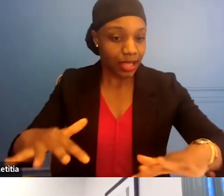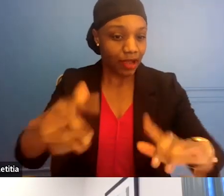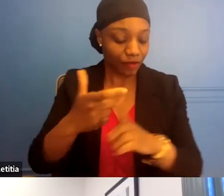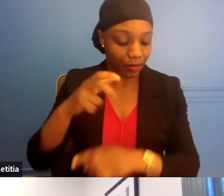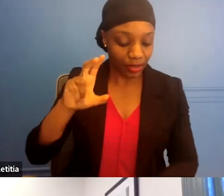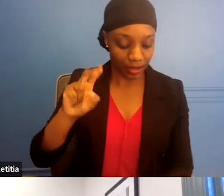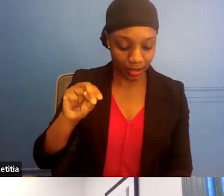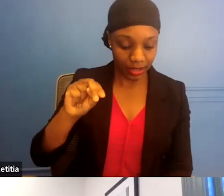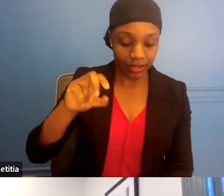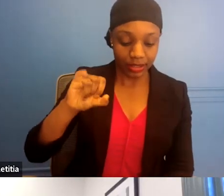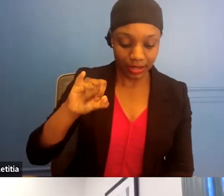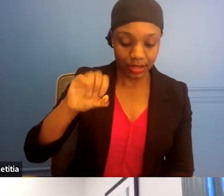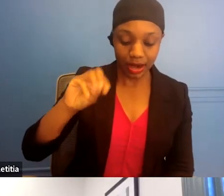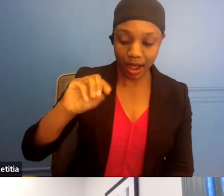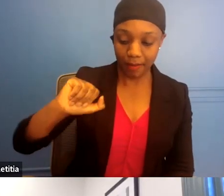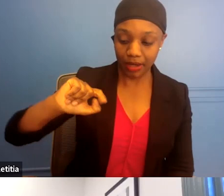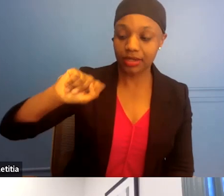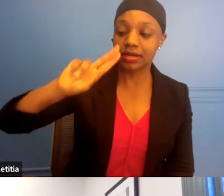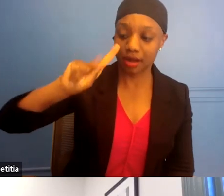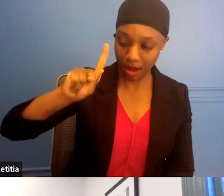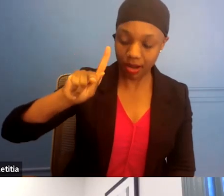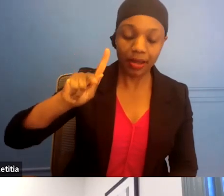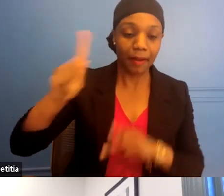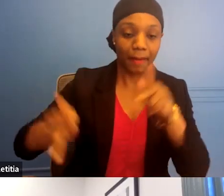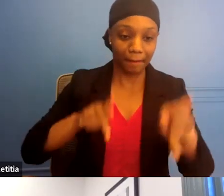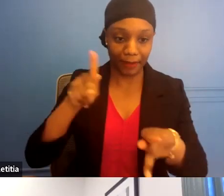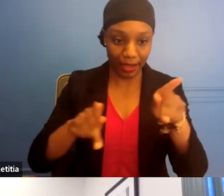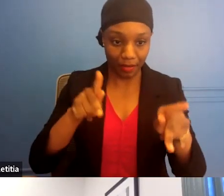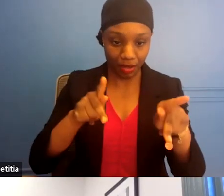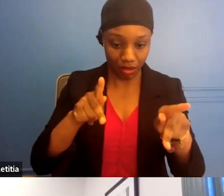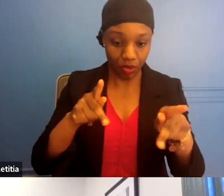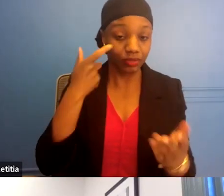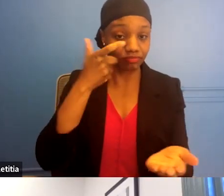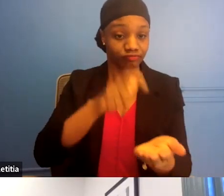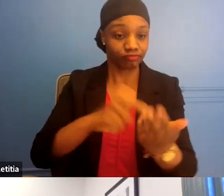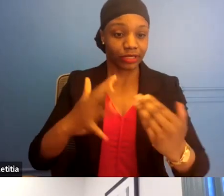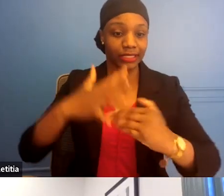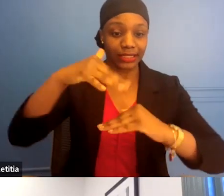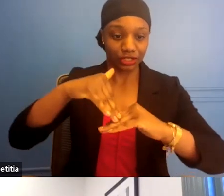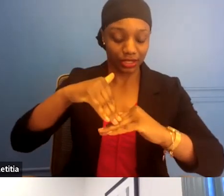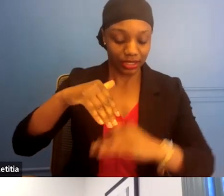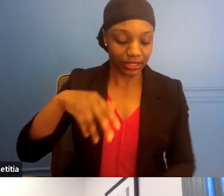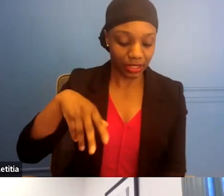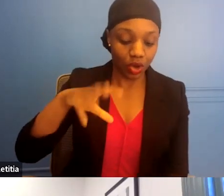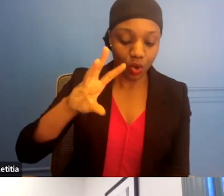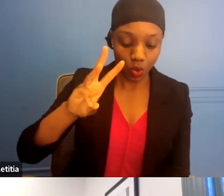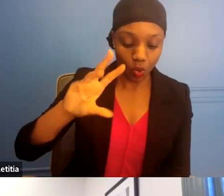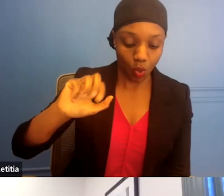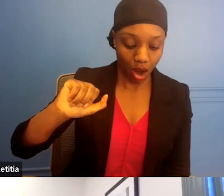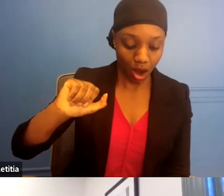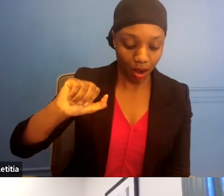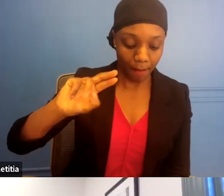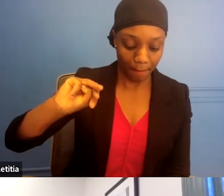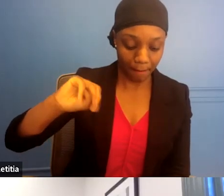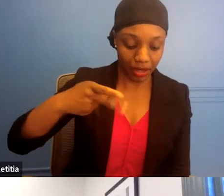Naugatuck people. We also acknowledge the neighboring Indigenous nations, the Nipmuc and the Wampanoag to the east,